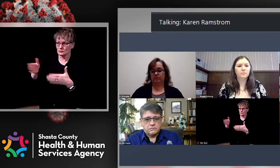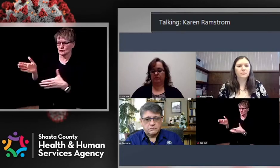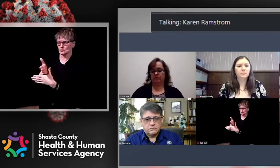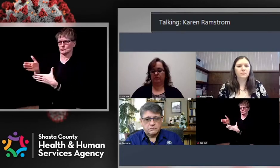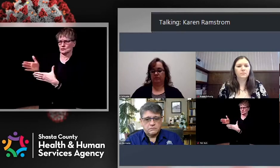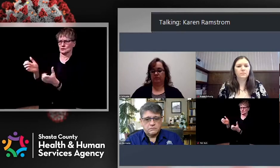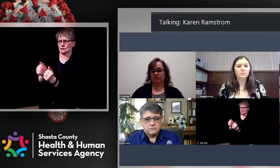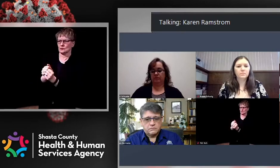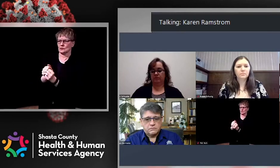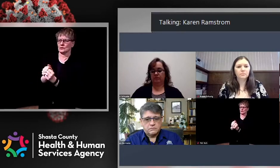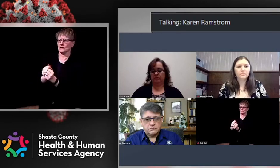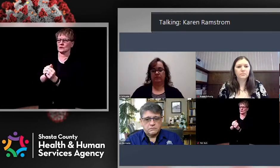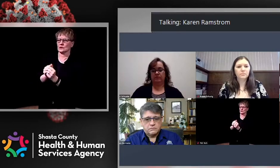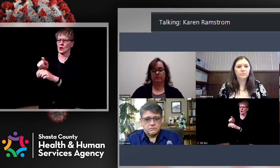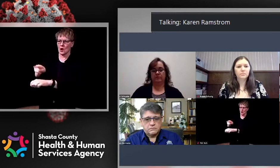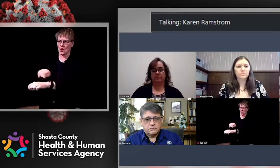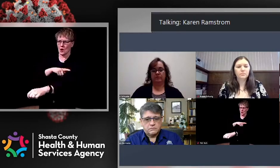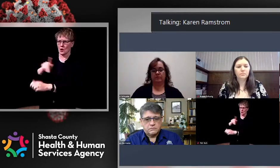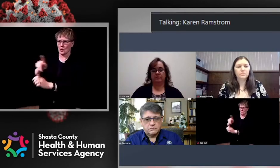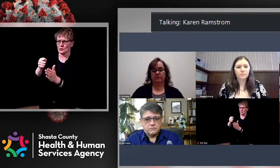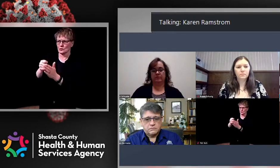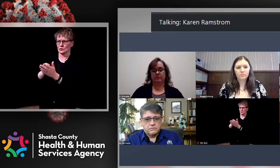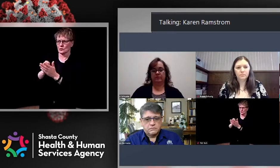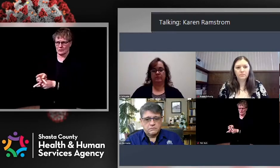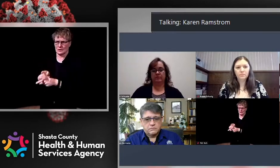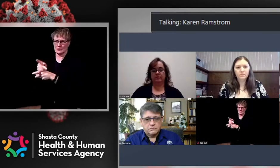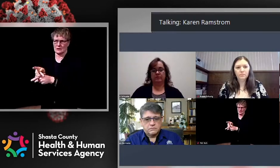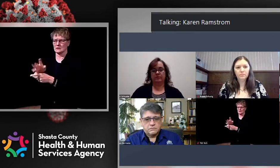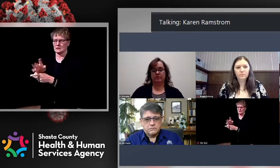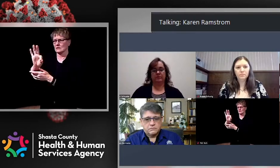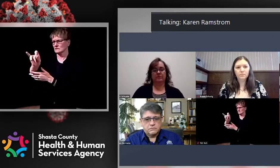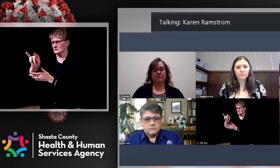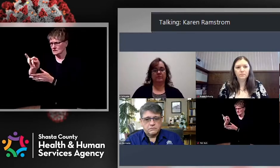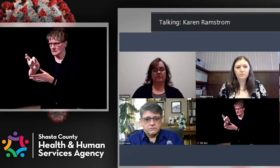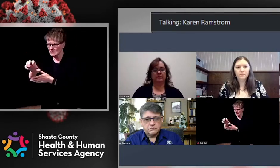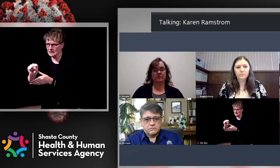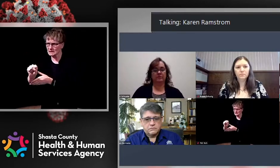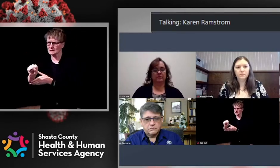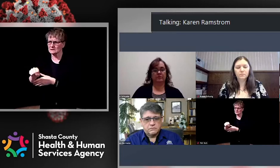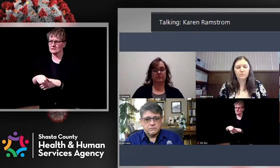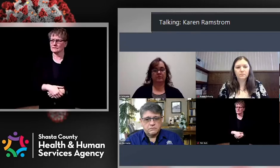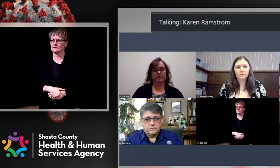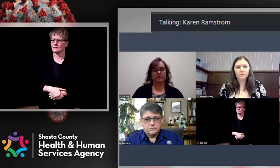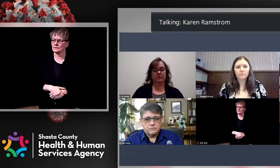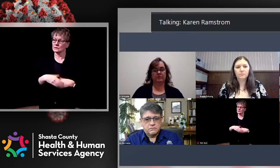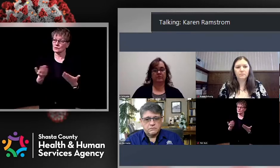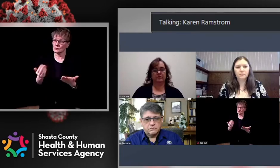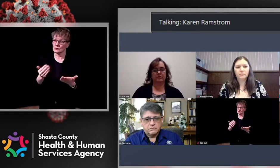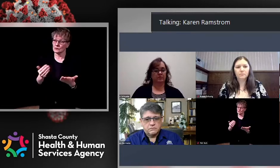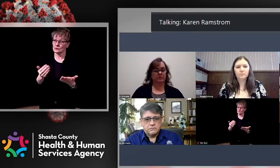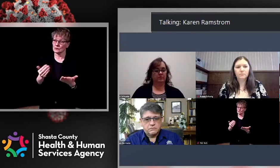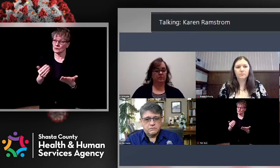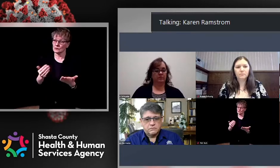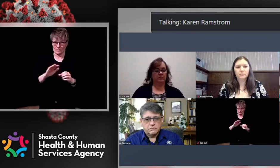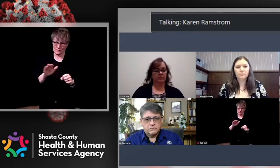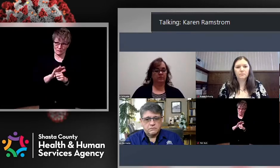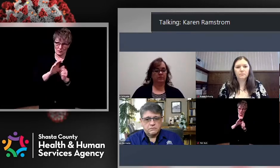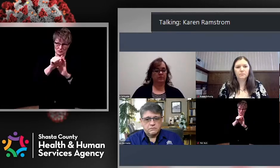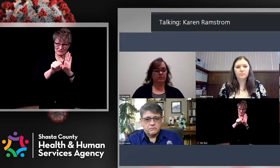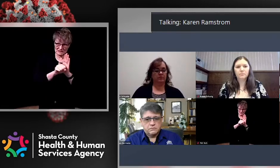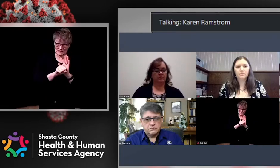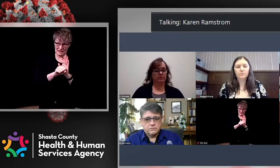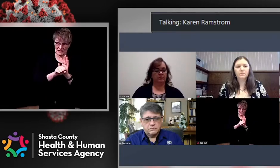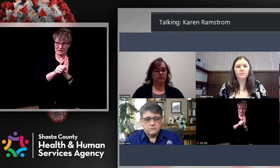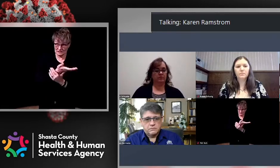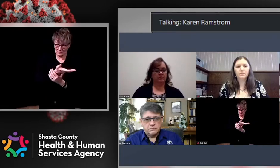it is out of our county allocation indirectly because it's taken off from the state's supply. And so